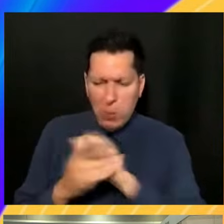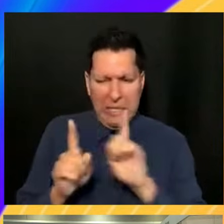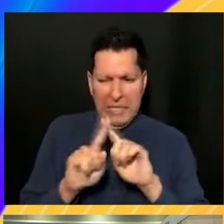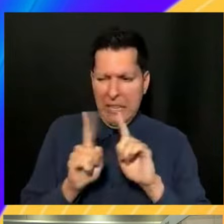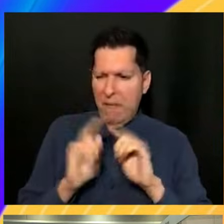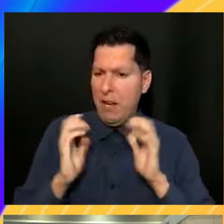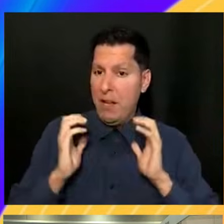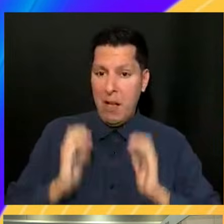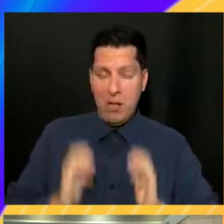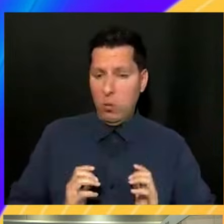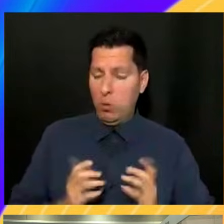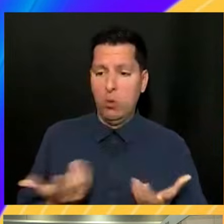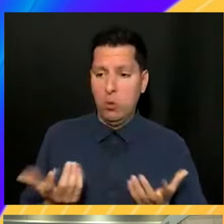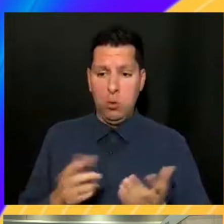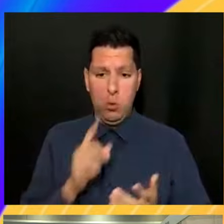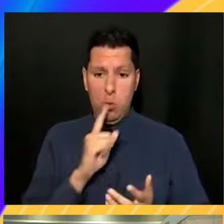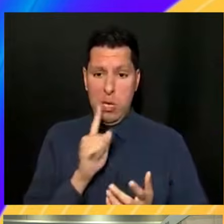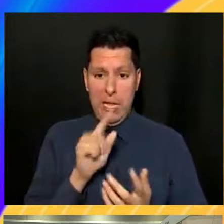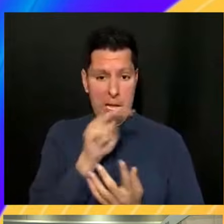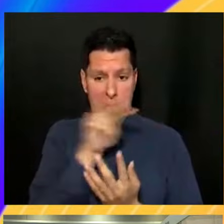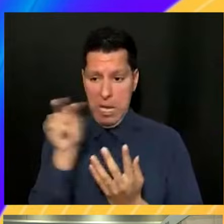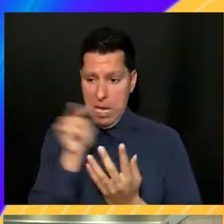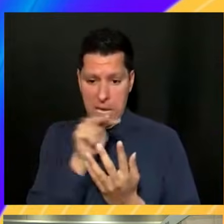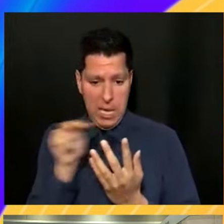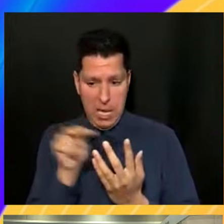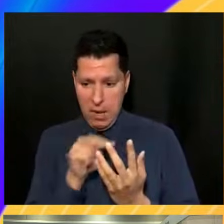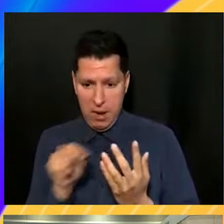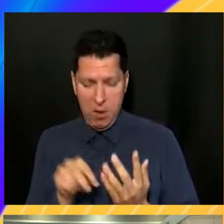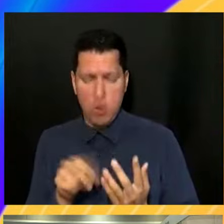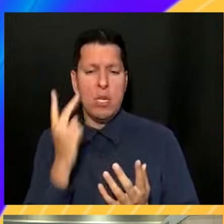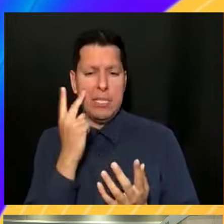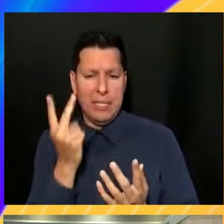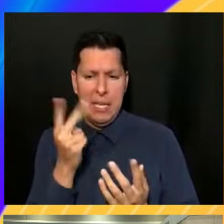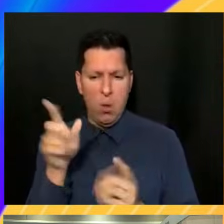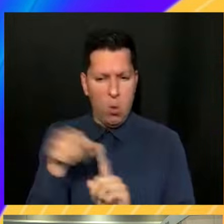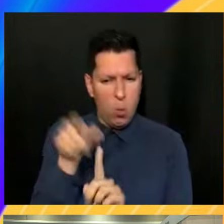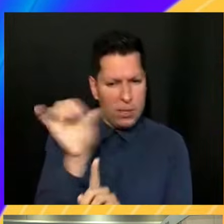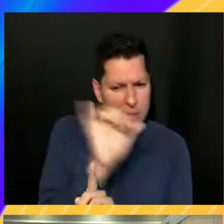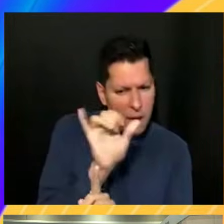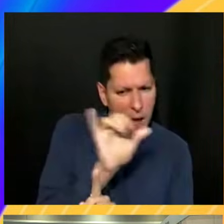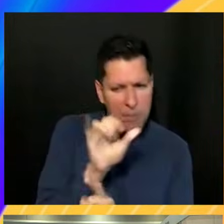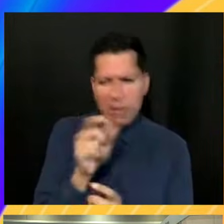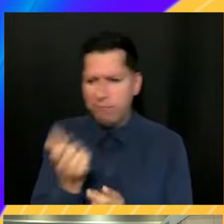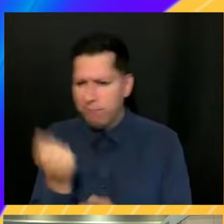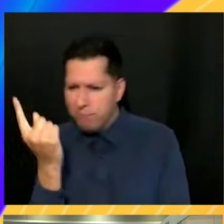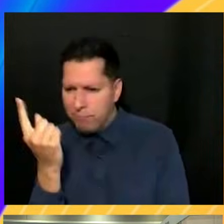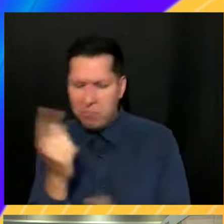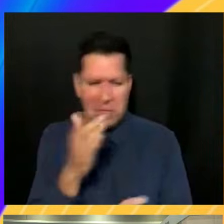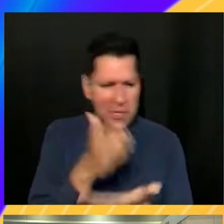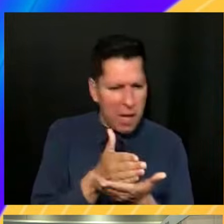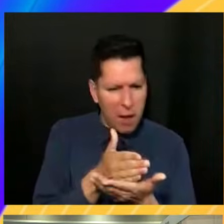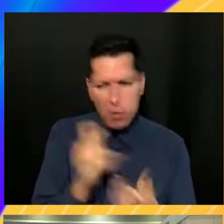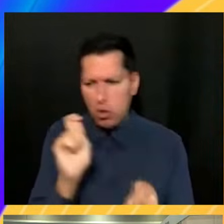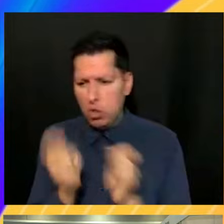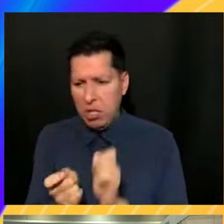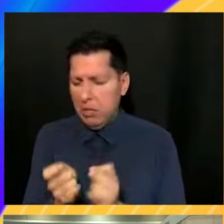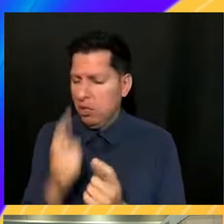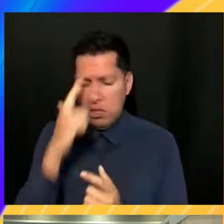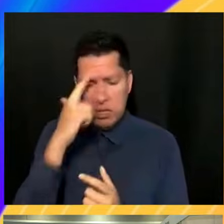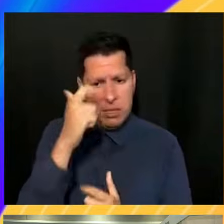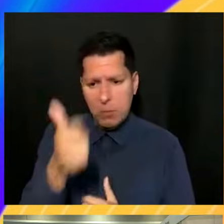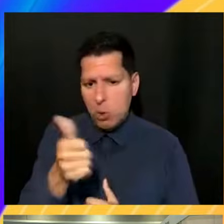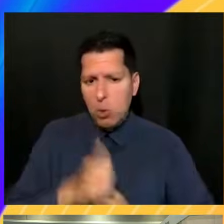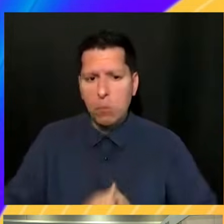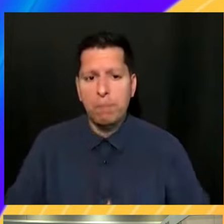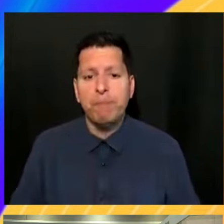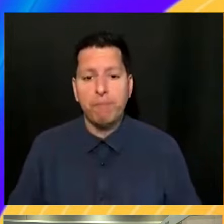look at these configs, you can like uncomment or comment whatever makes sense for you, or add new things as well. Sure. So